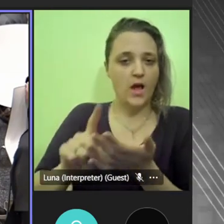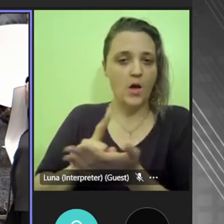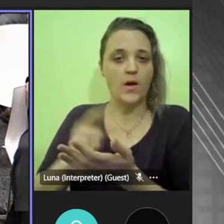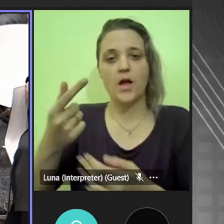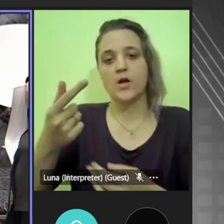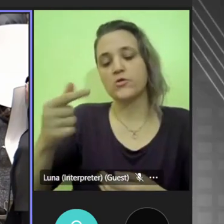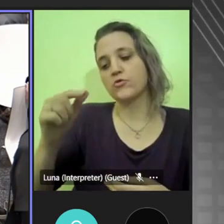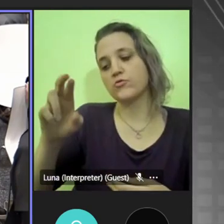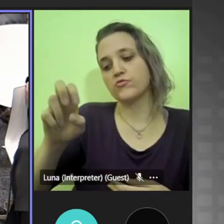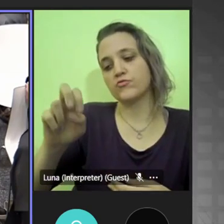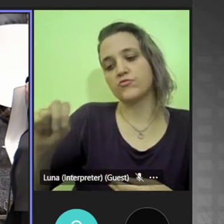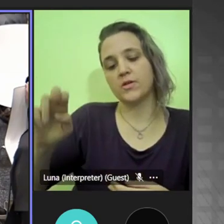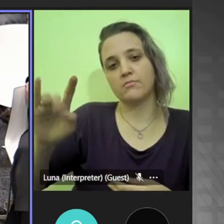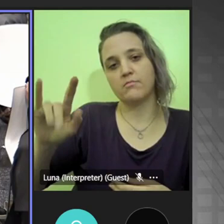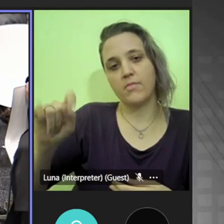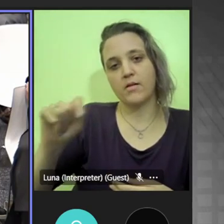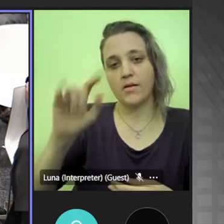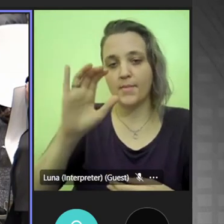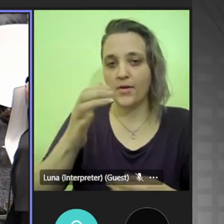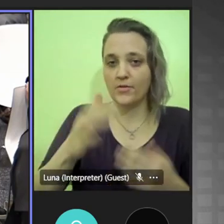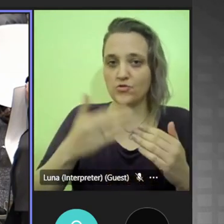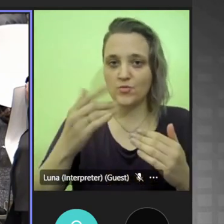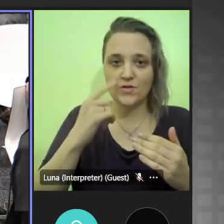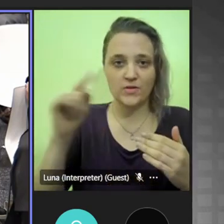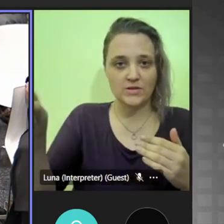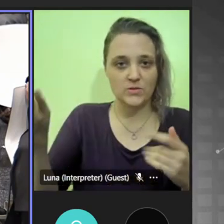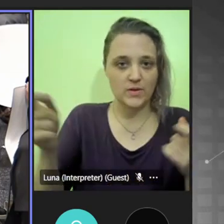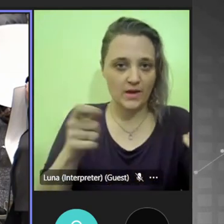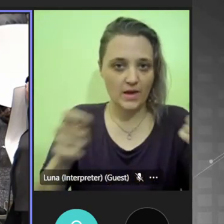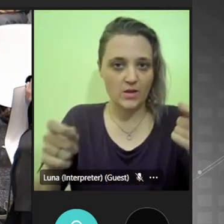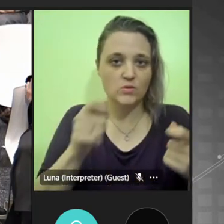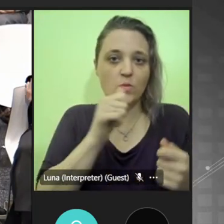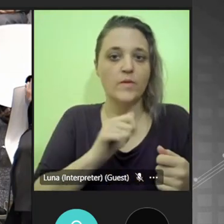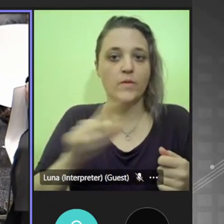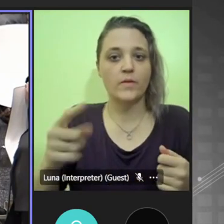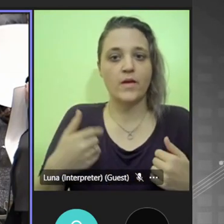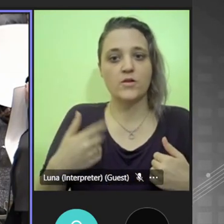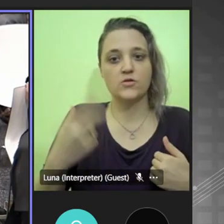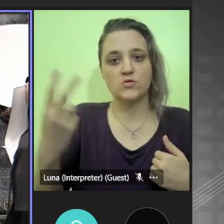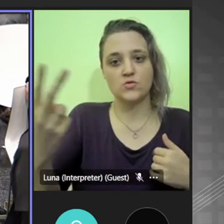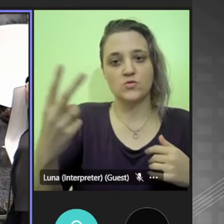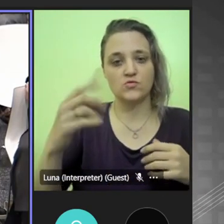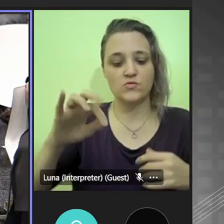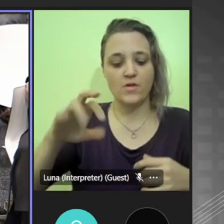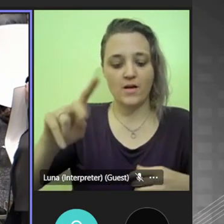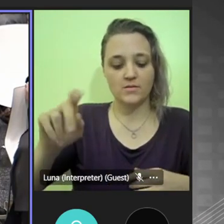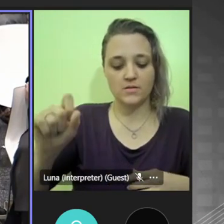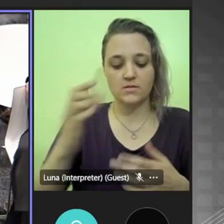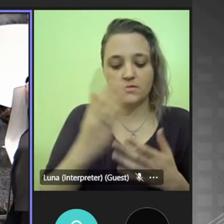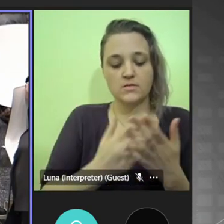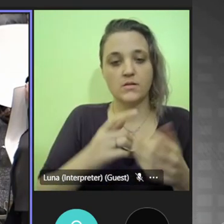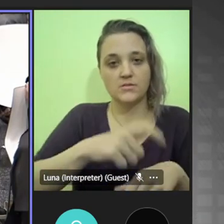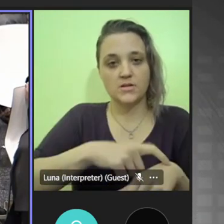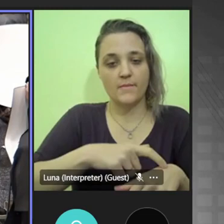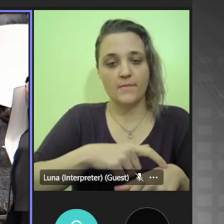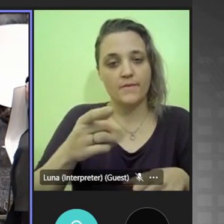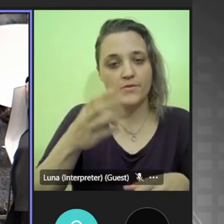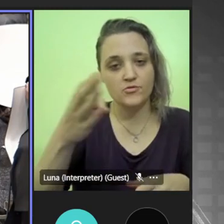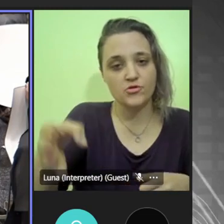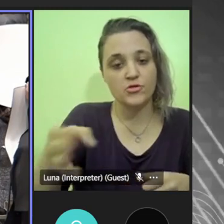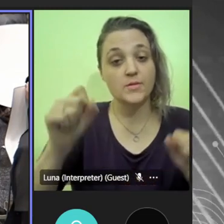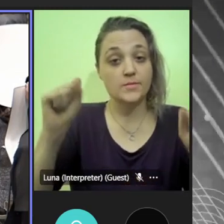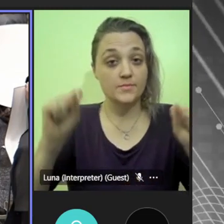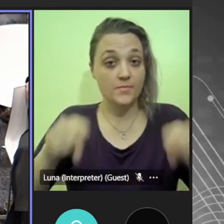hour at Greenbelt, which is apparently kind of too much for it to handle because it only has the two tracks. Sometime